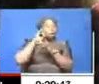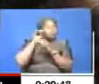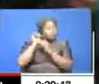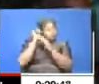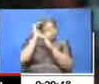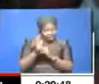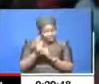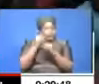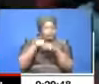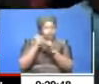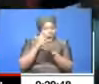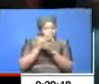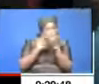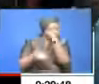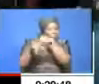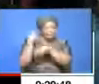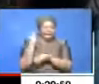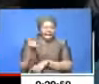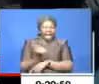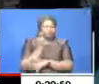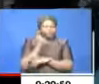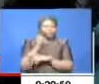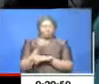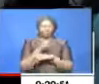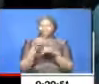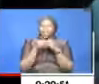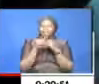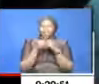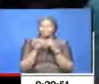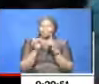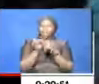the August 9th. For Prime Edition, I'm Gladys Mungai.